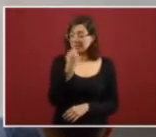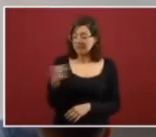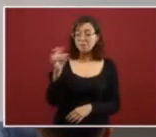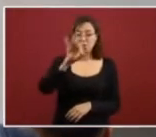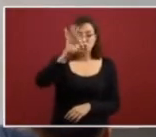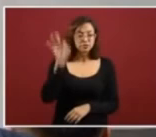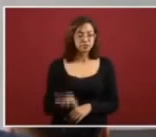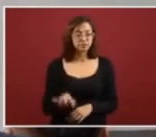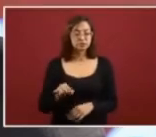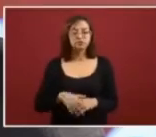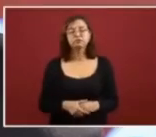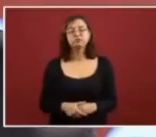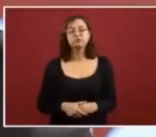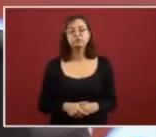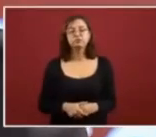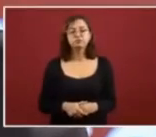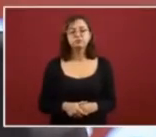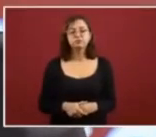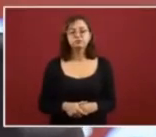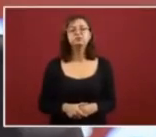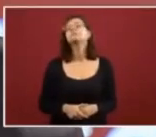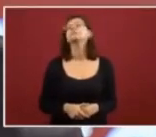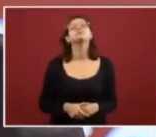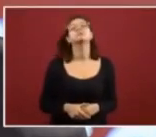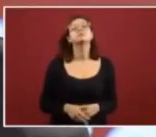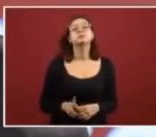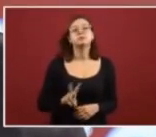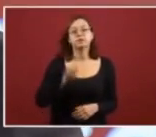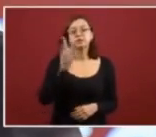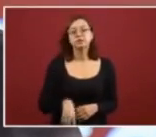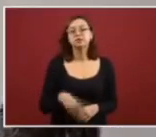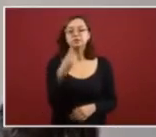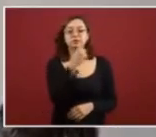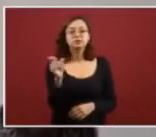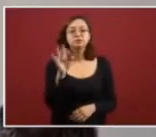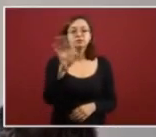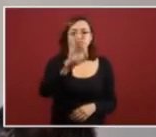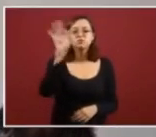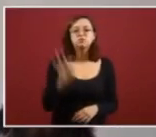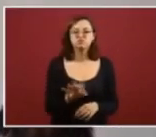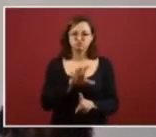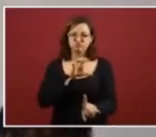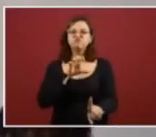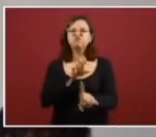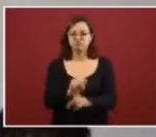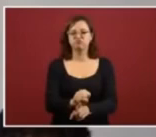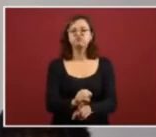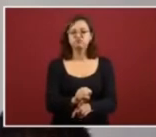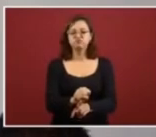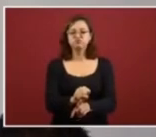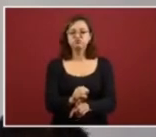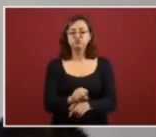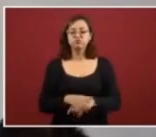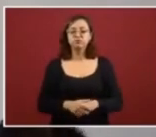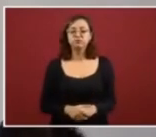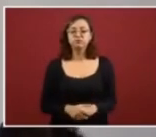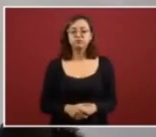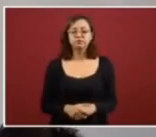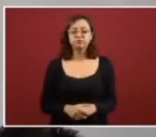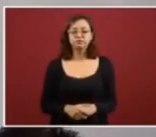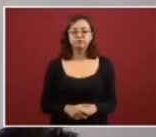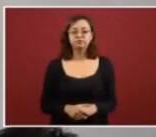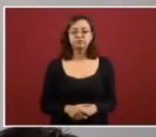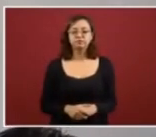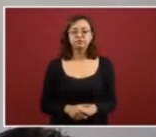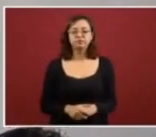we're going to get it to 10. Va a ser 100%. It will be 100%. Entonces, no solo es so